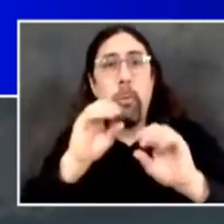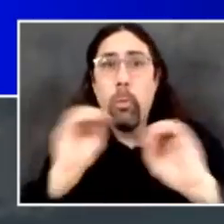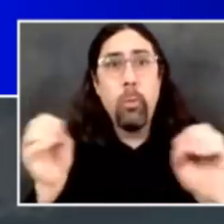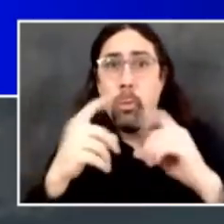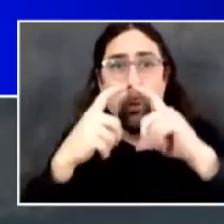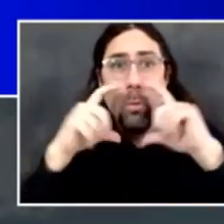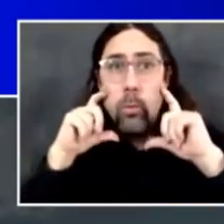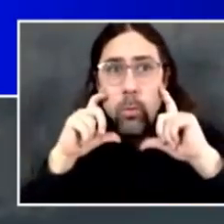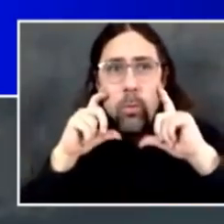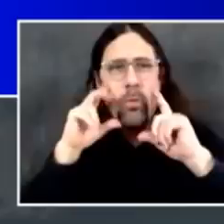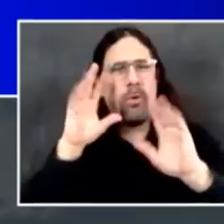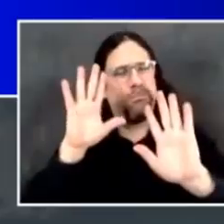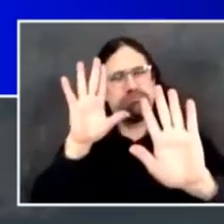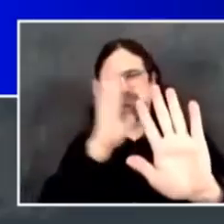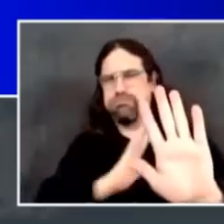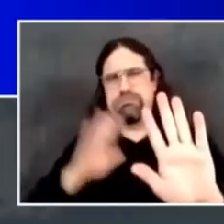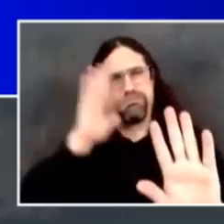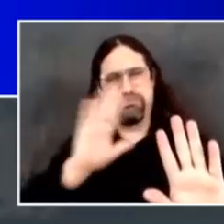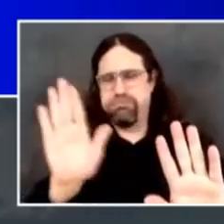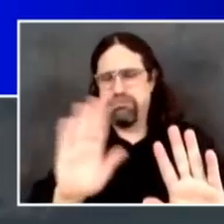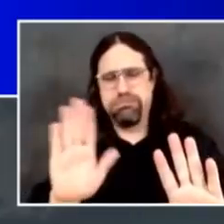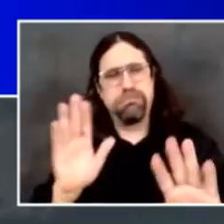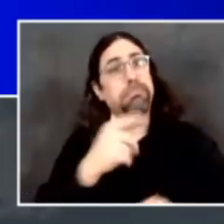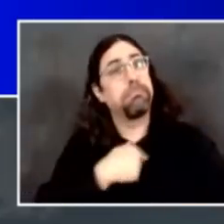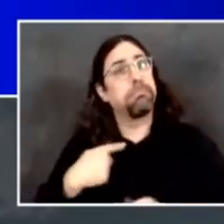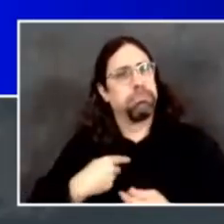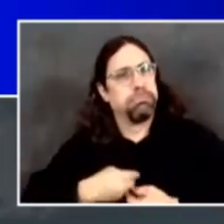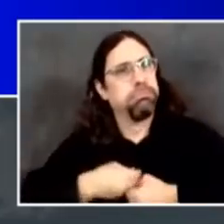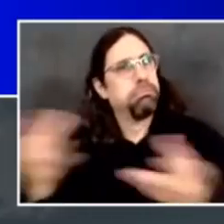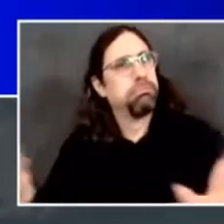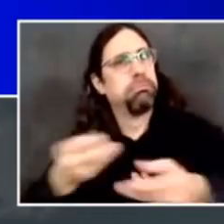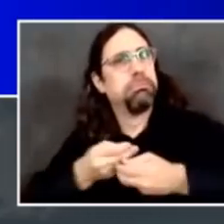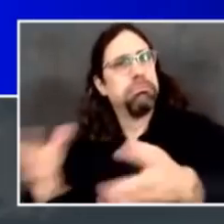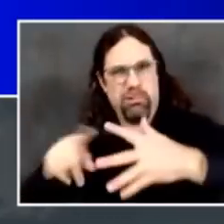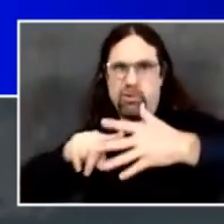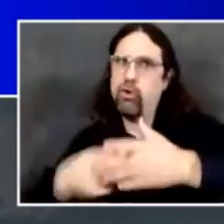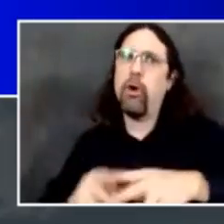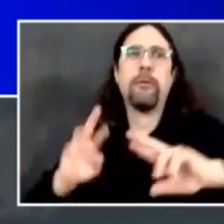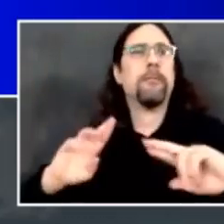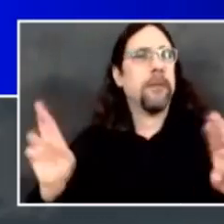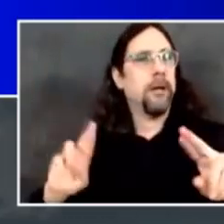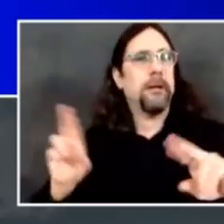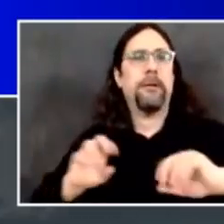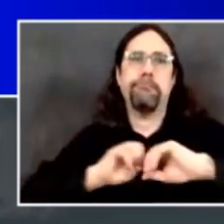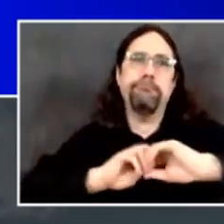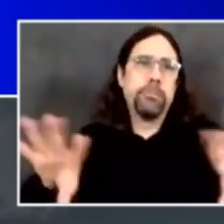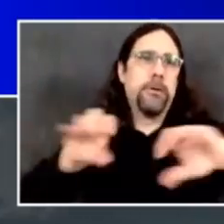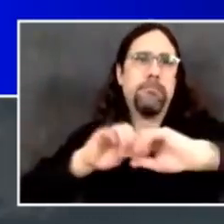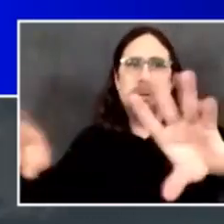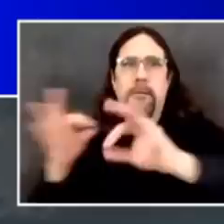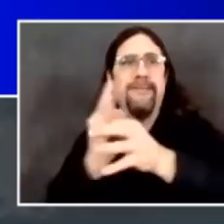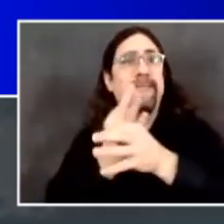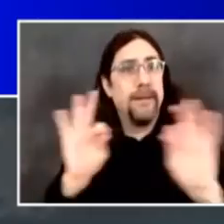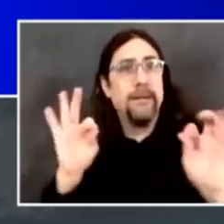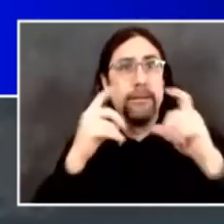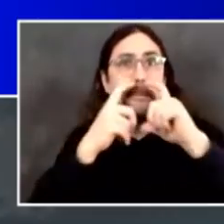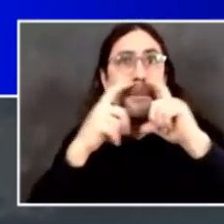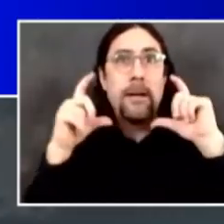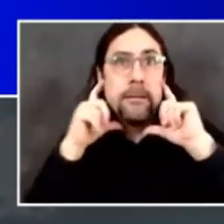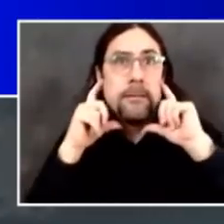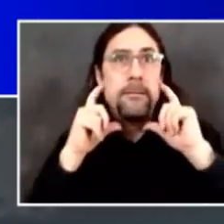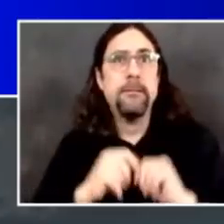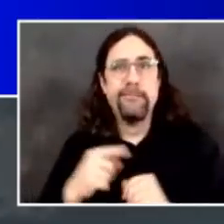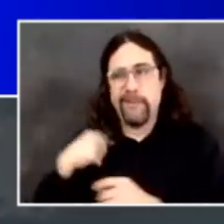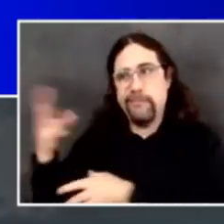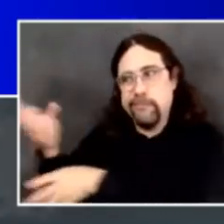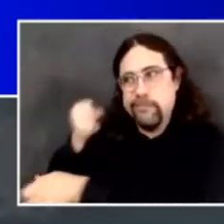grateful to get them. We're going to now build that up to a much higher level. So we are now going to ramp up